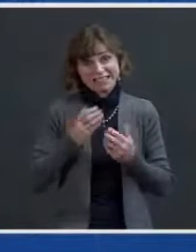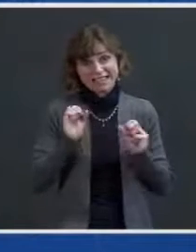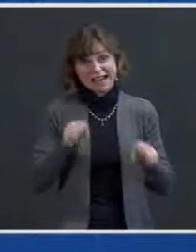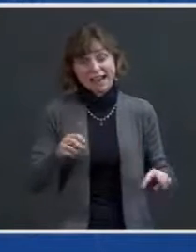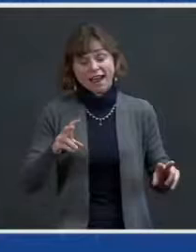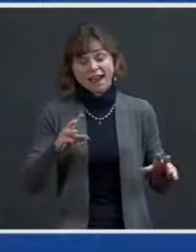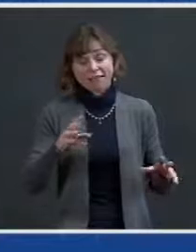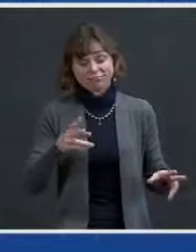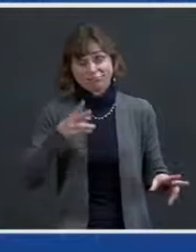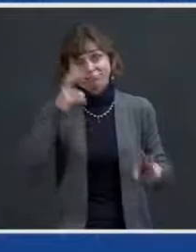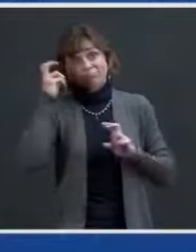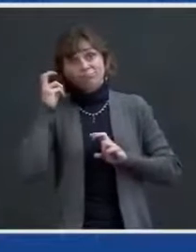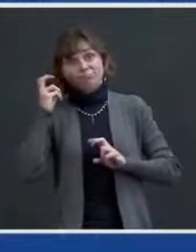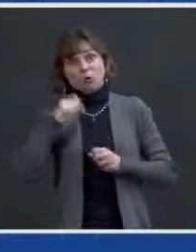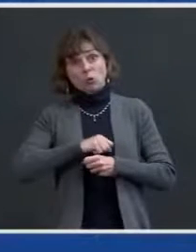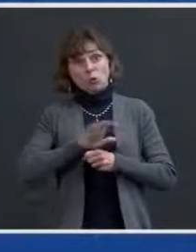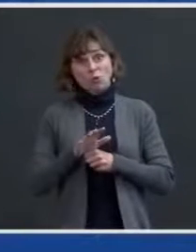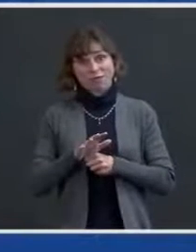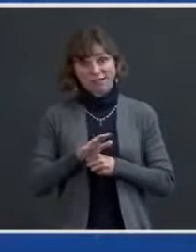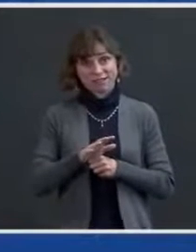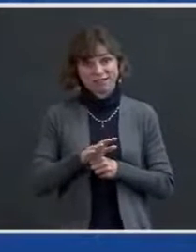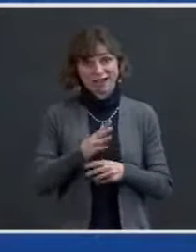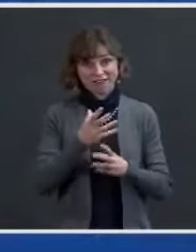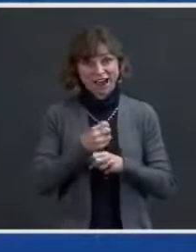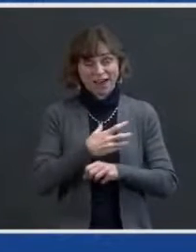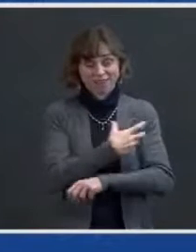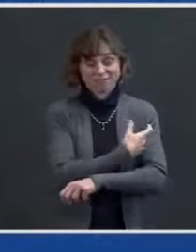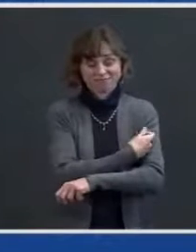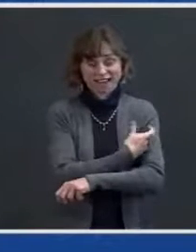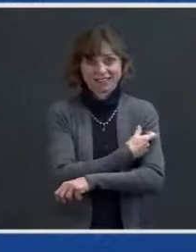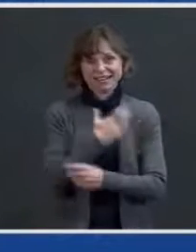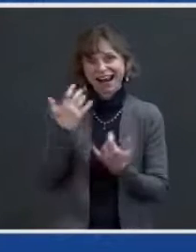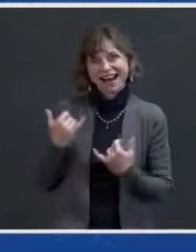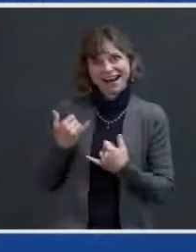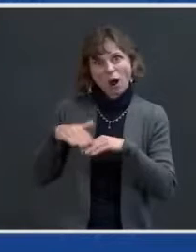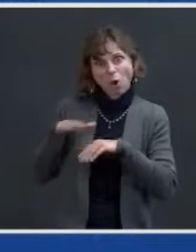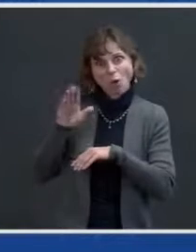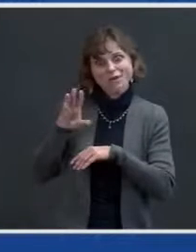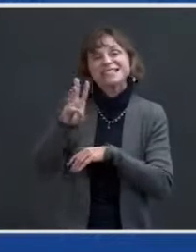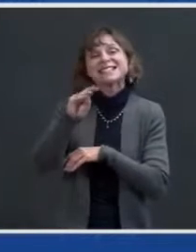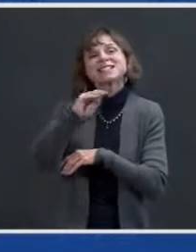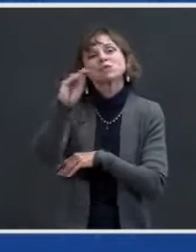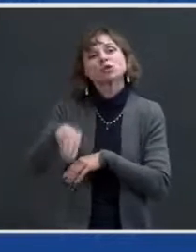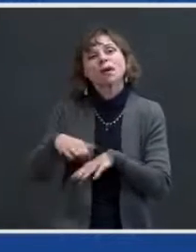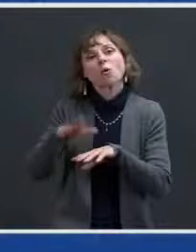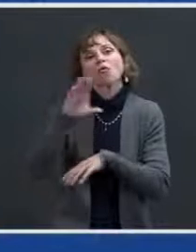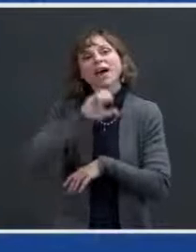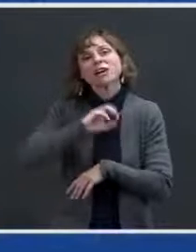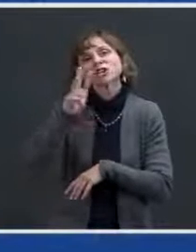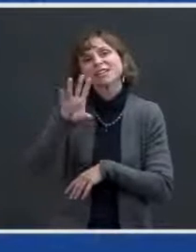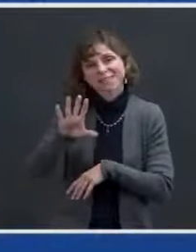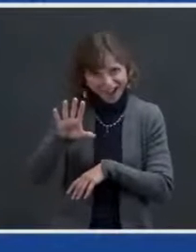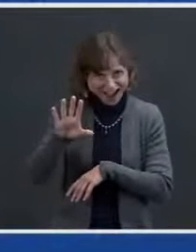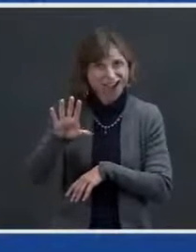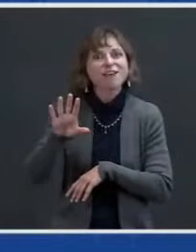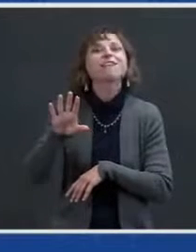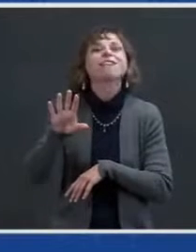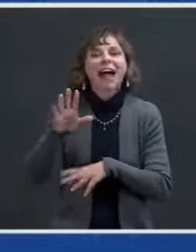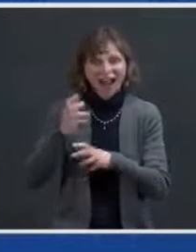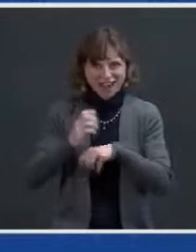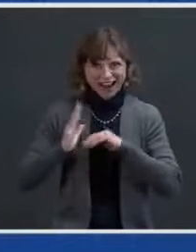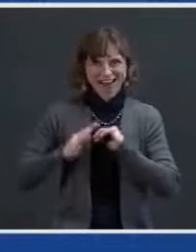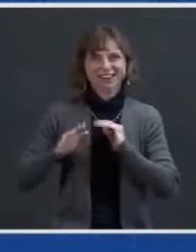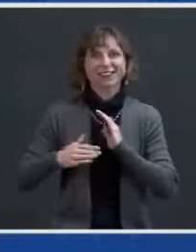vaccination. Today, 60% of the people over the age of 65 or older have received at least one